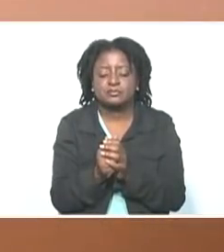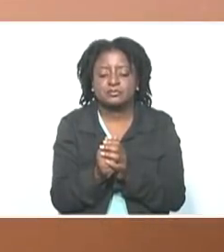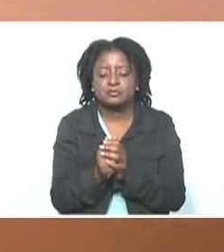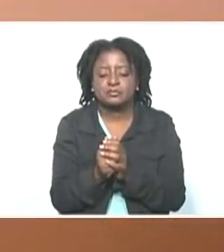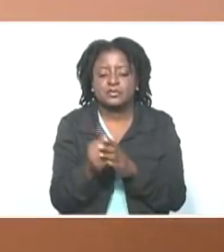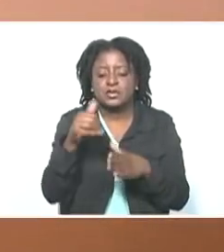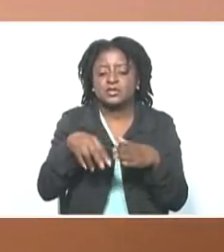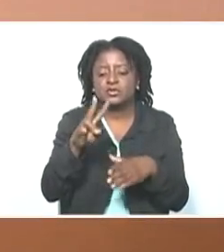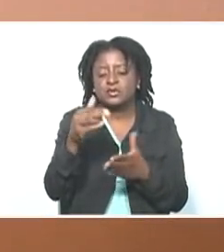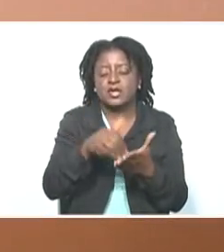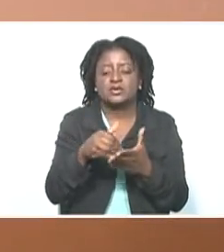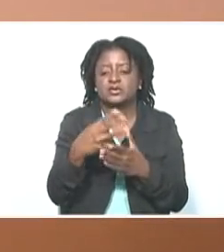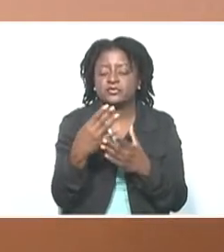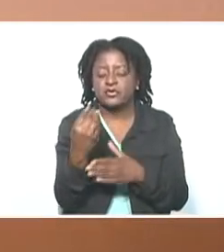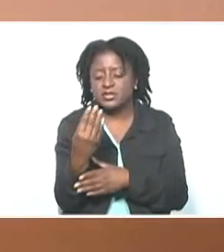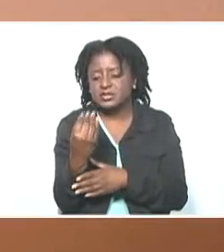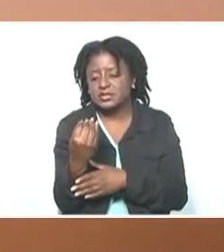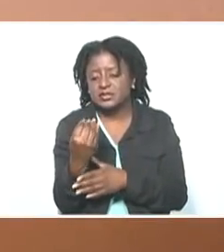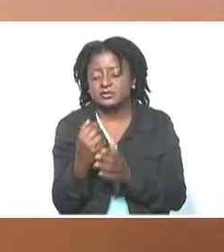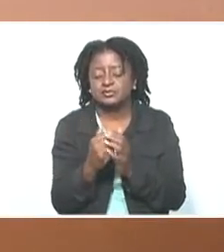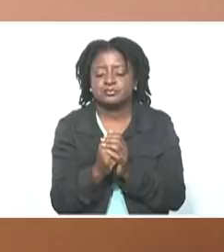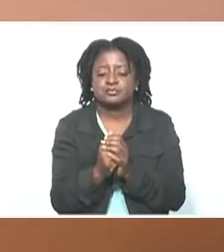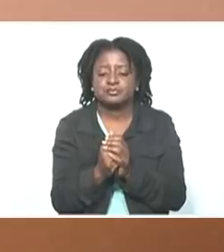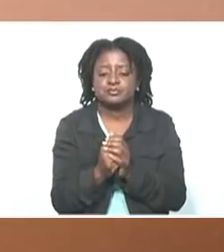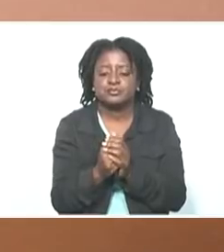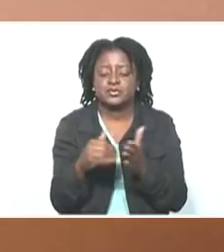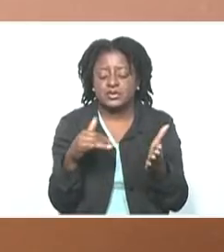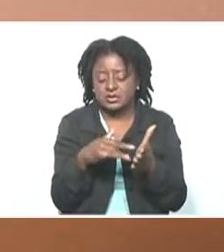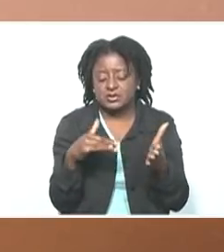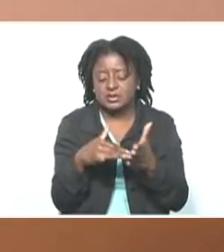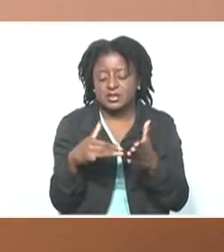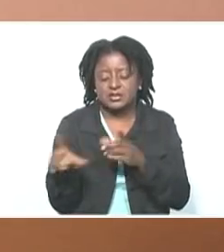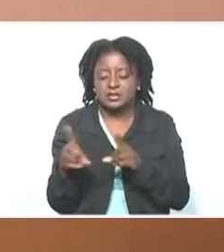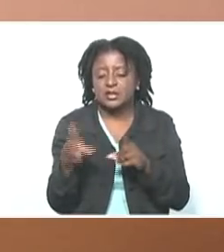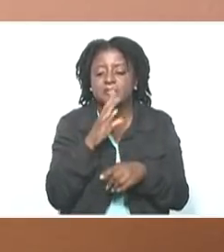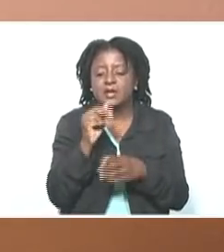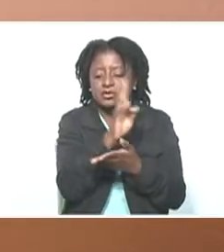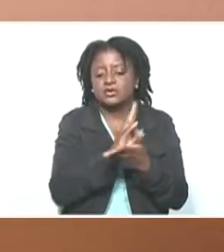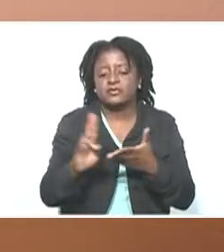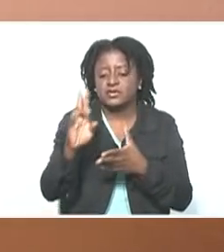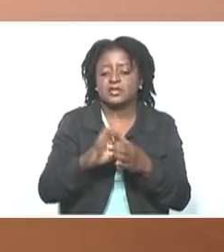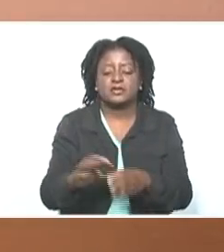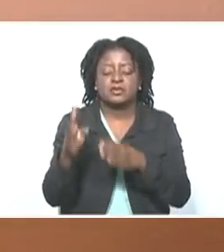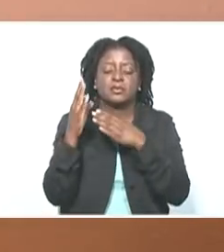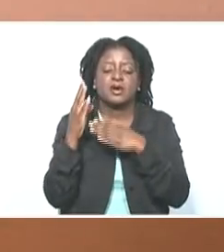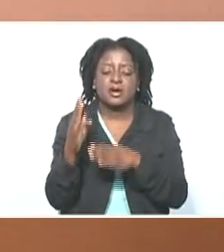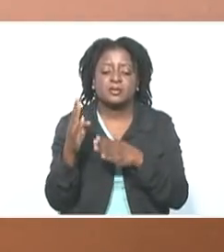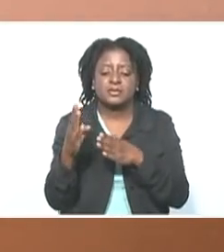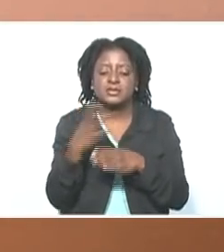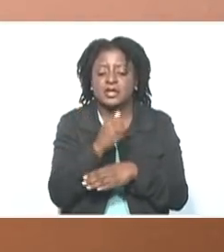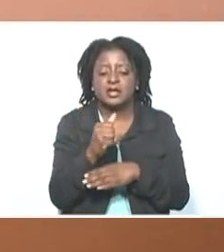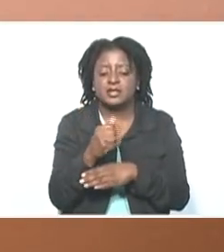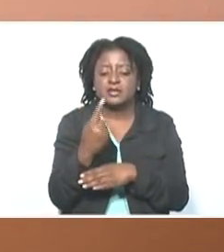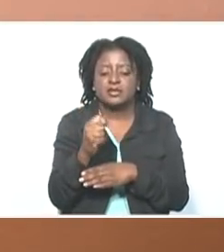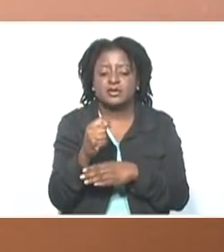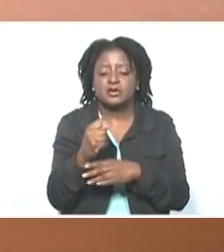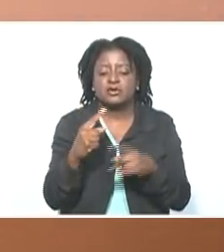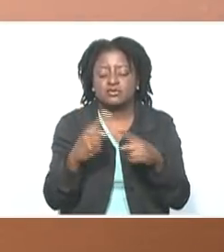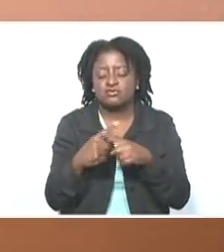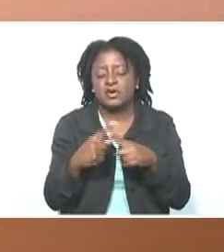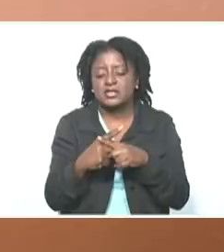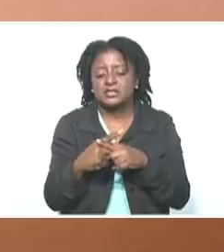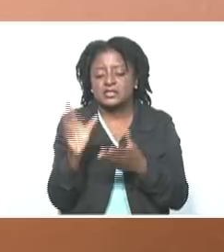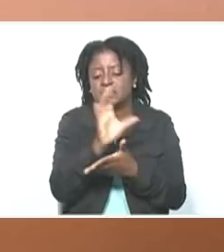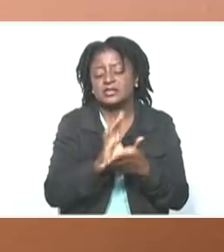In 2014, studies conducted by the University of the Bahamas and the Crisis